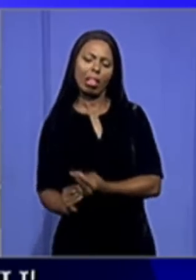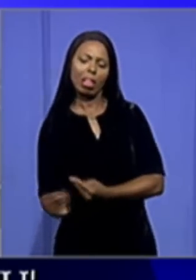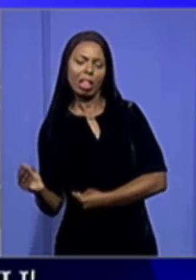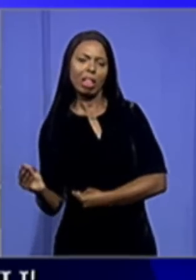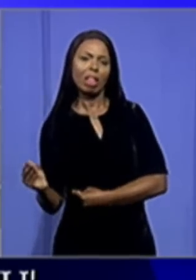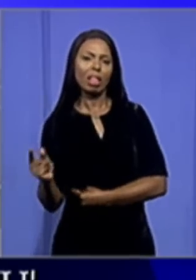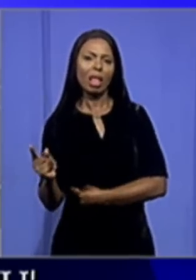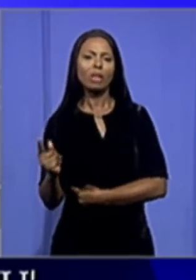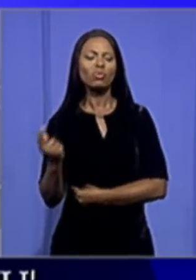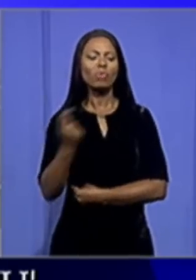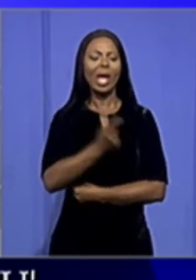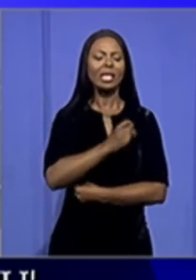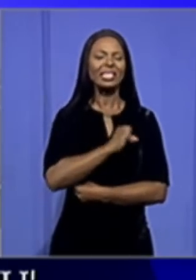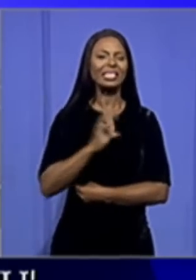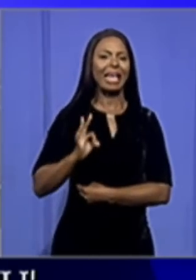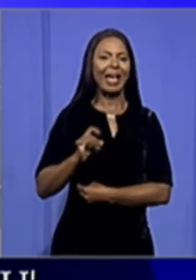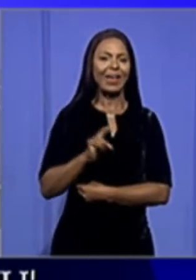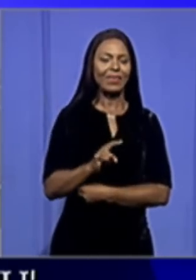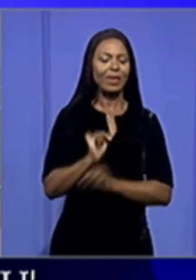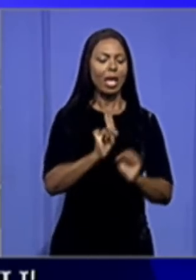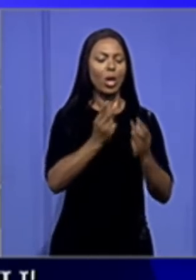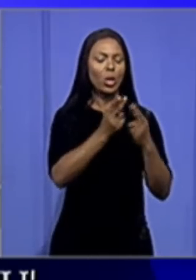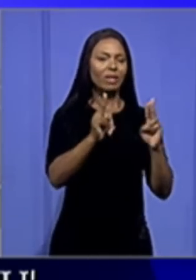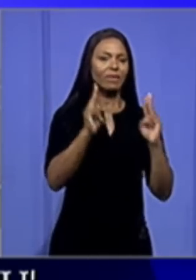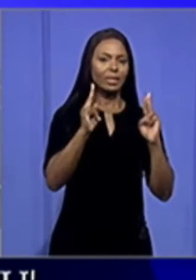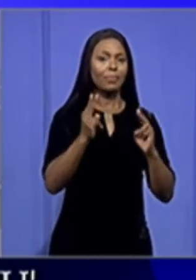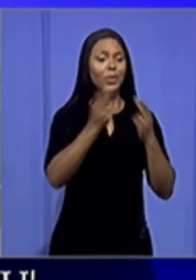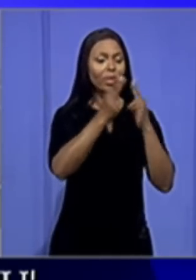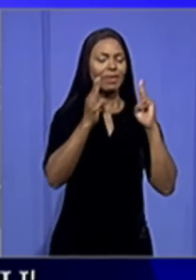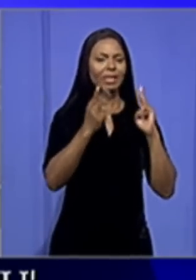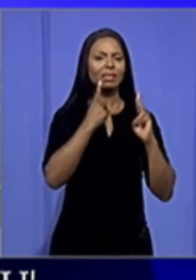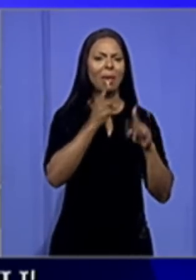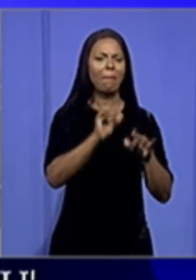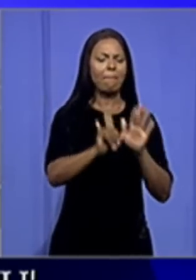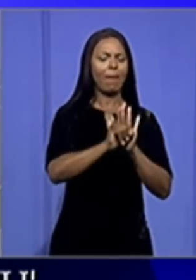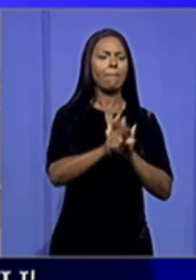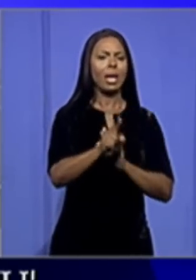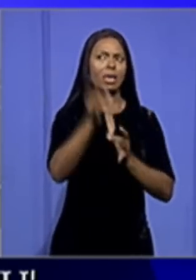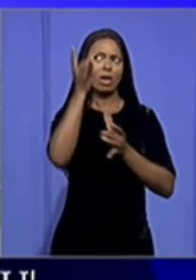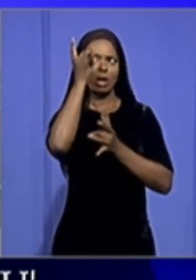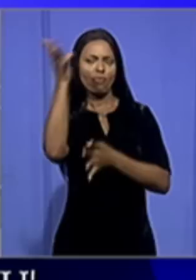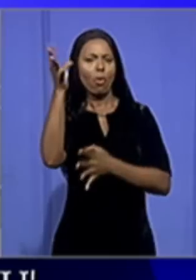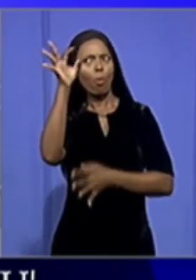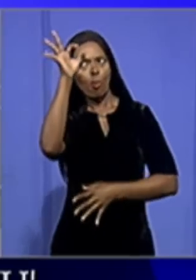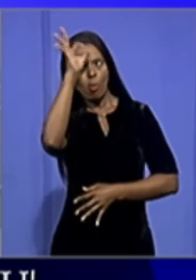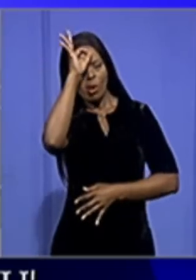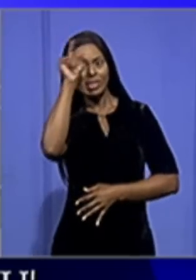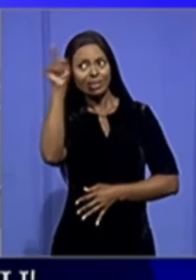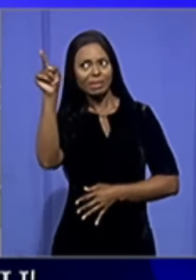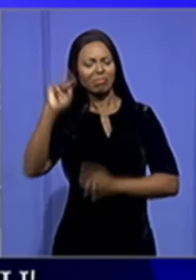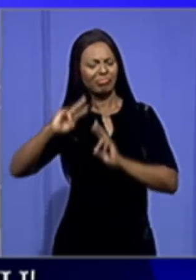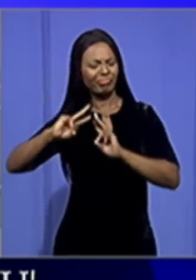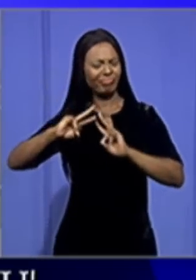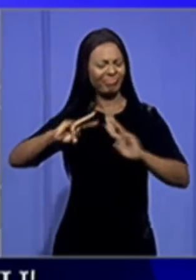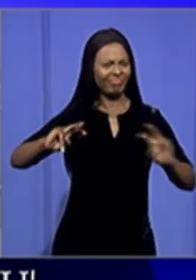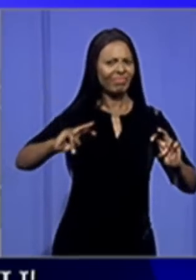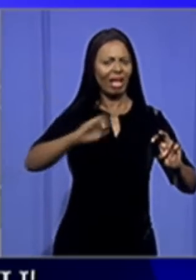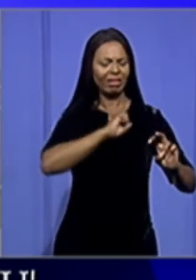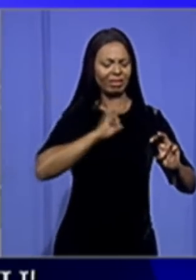ya yunibesithi. Yunibesithi e re e begile ditatofatšo tše go maphodisa gore go dirwe dinyakišišo tše